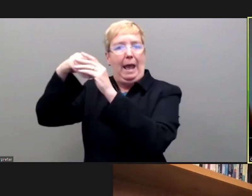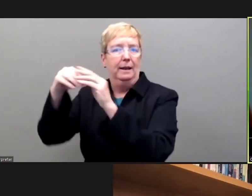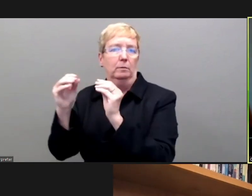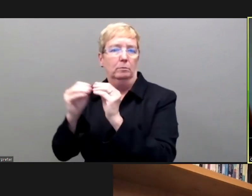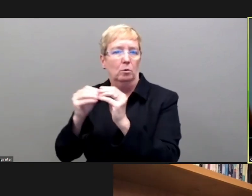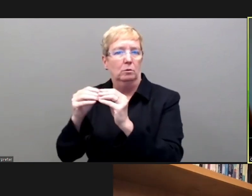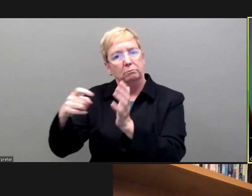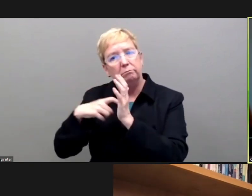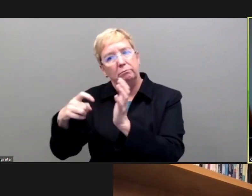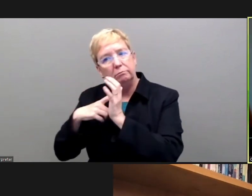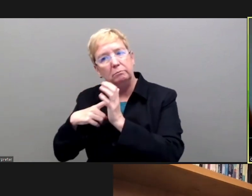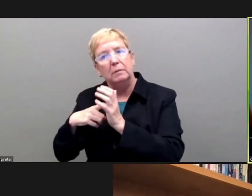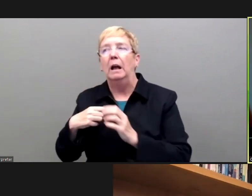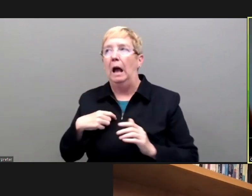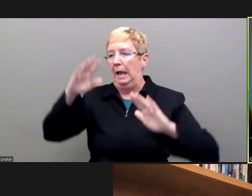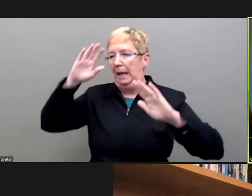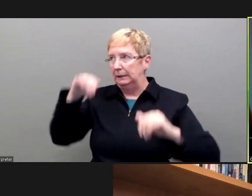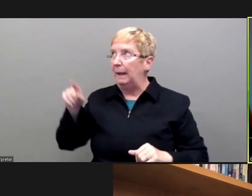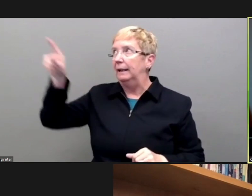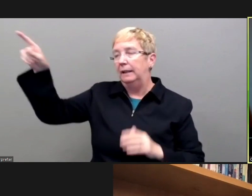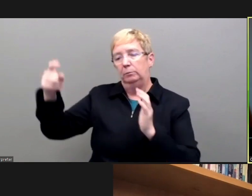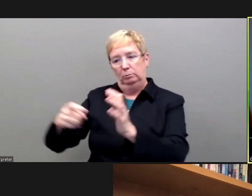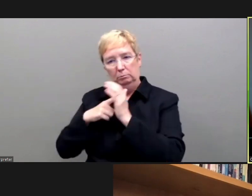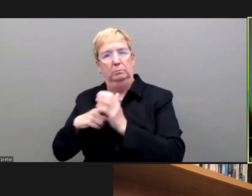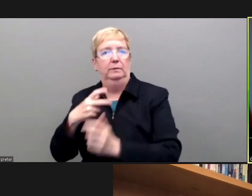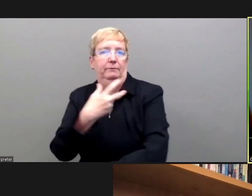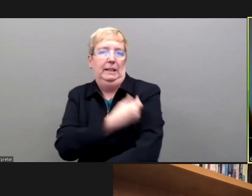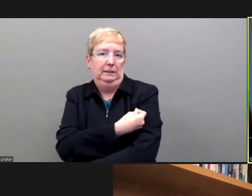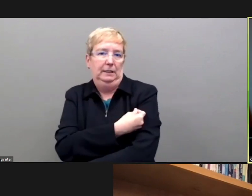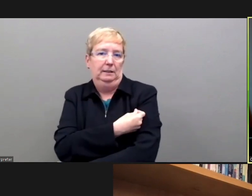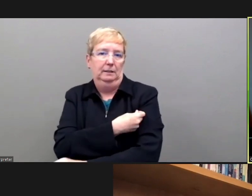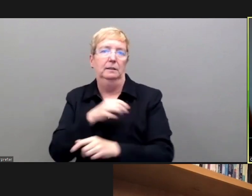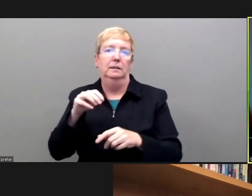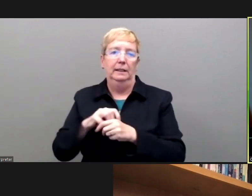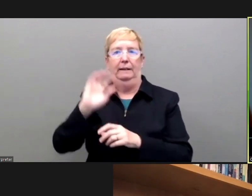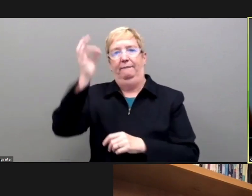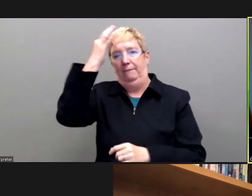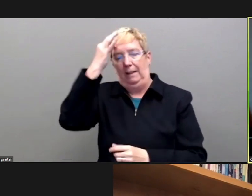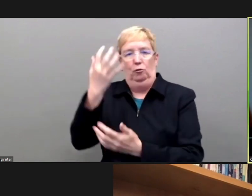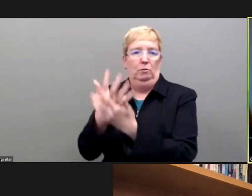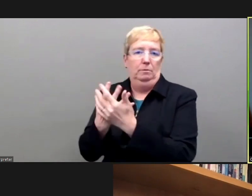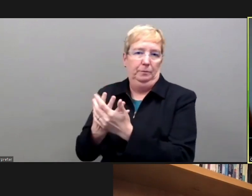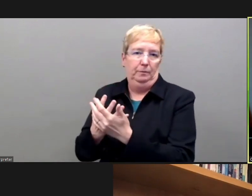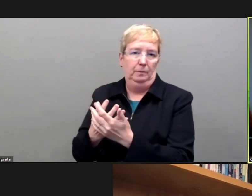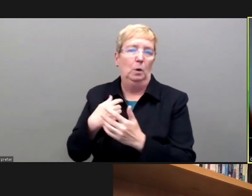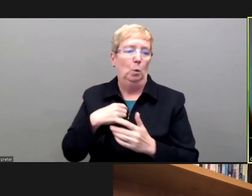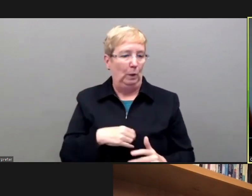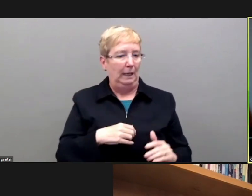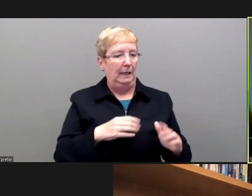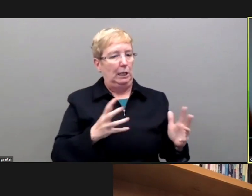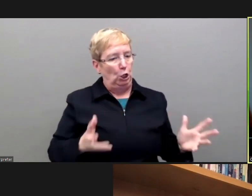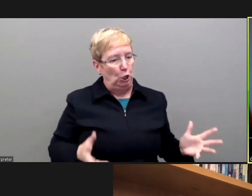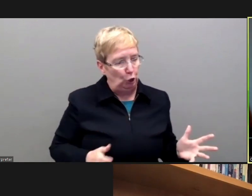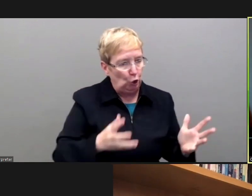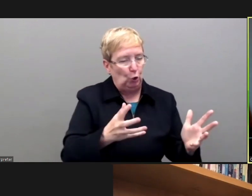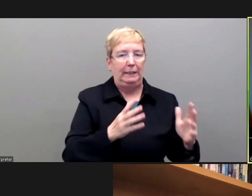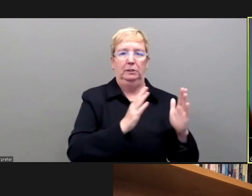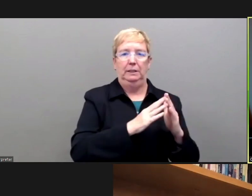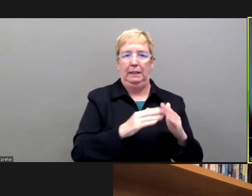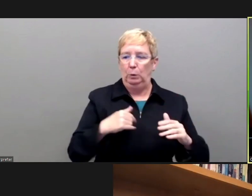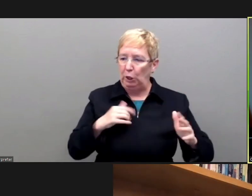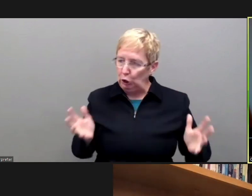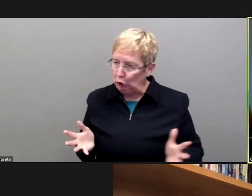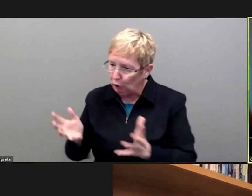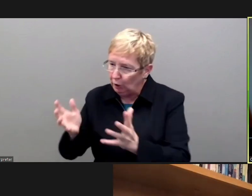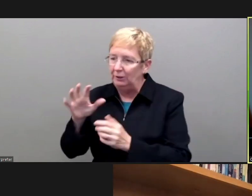to be one of them. But yes, we are encouraging every local body of government to follow our lead in